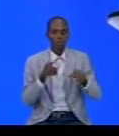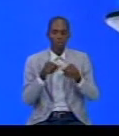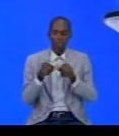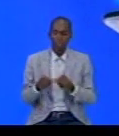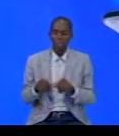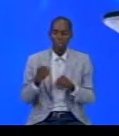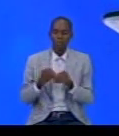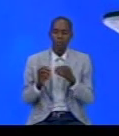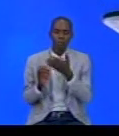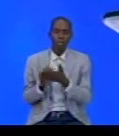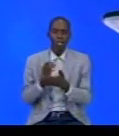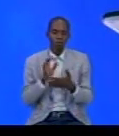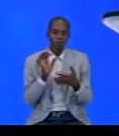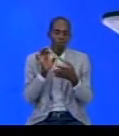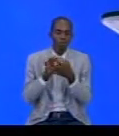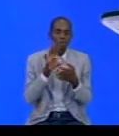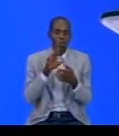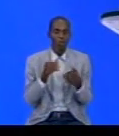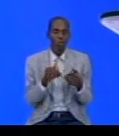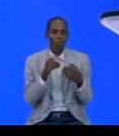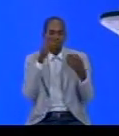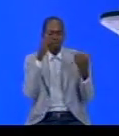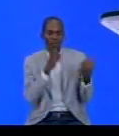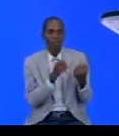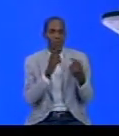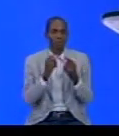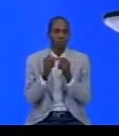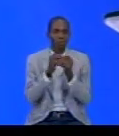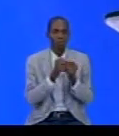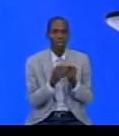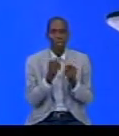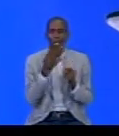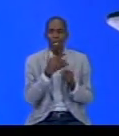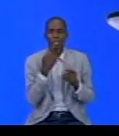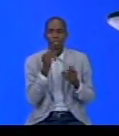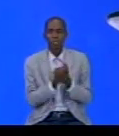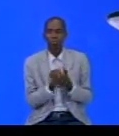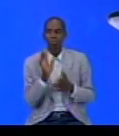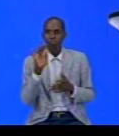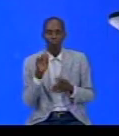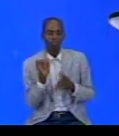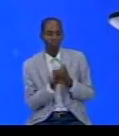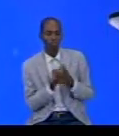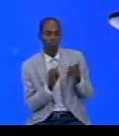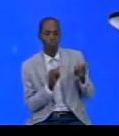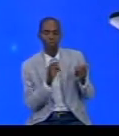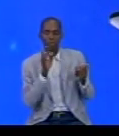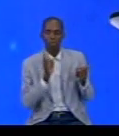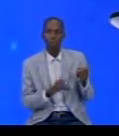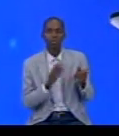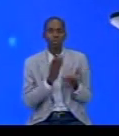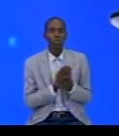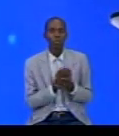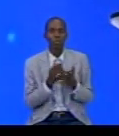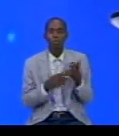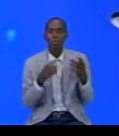join your faith together and you say that thing shall stop, what will